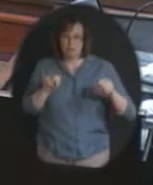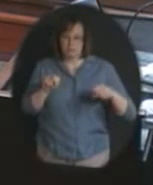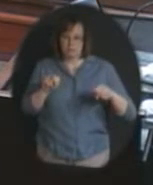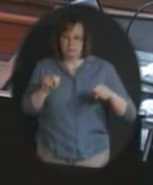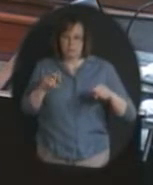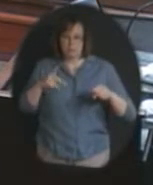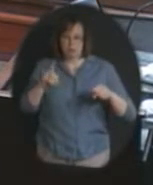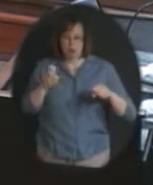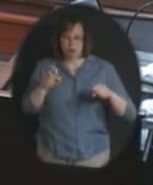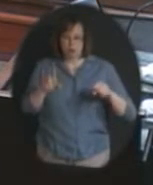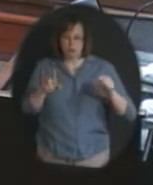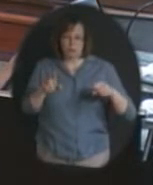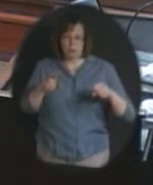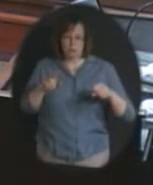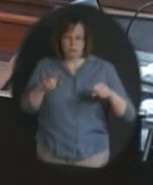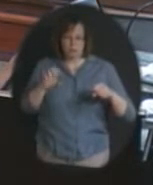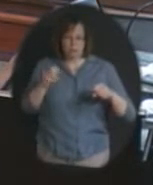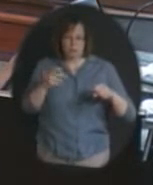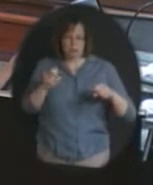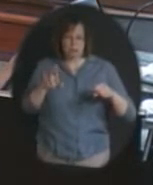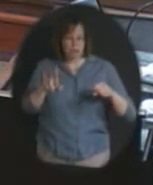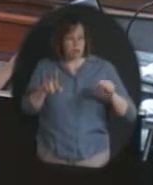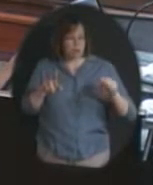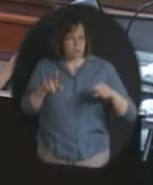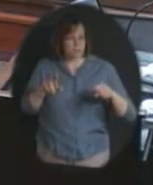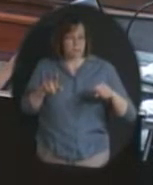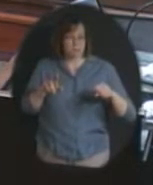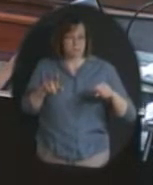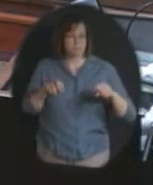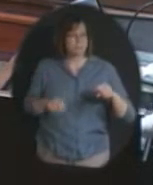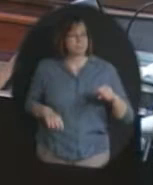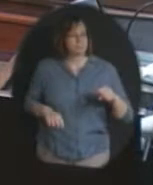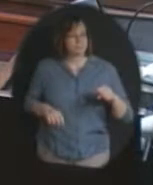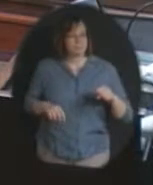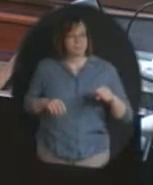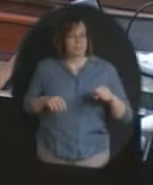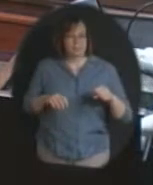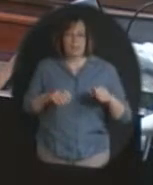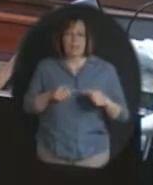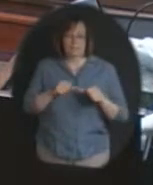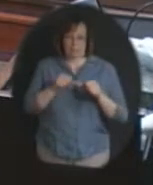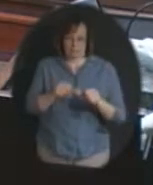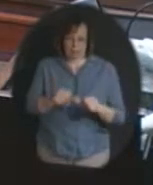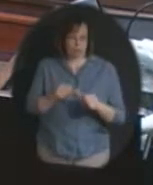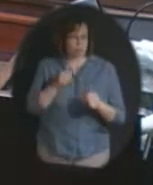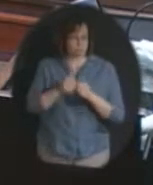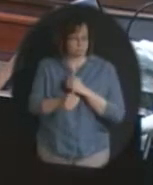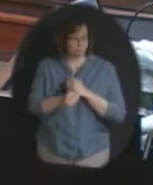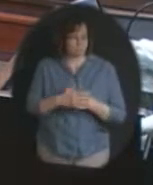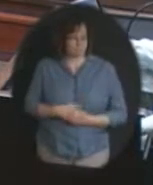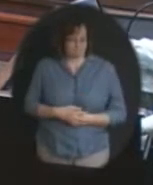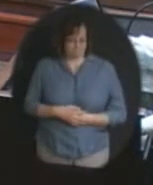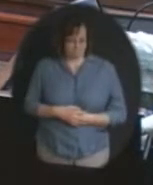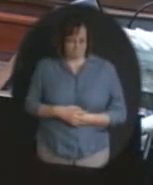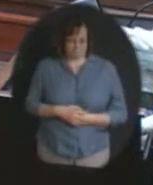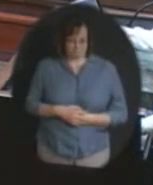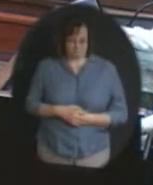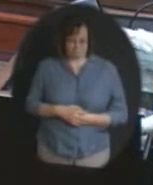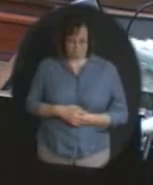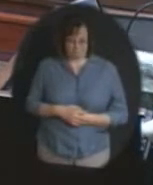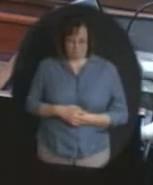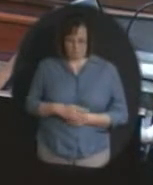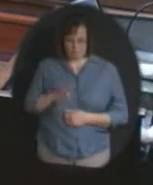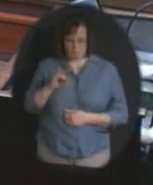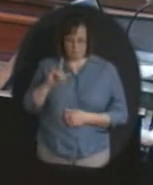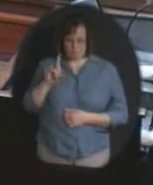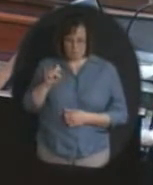Mr. Parker? Yes. Mr. Shear? Yes. The motion carries. Under bids,